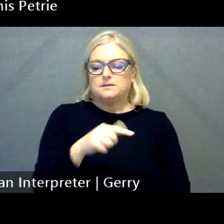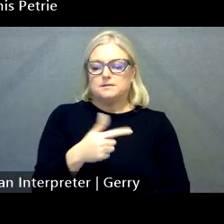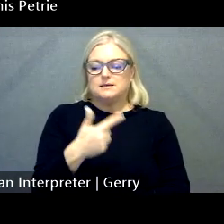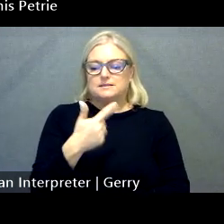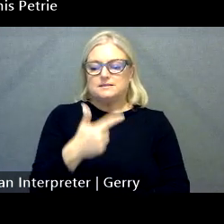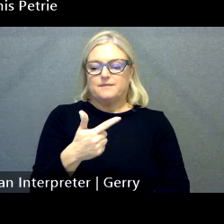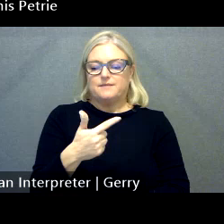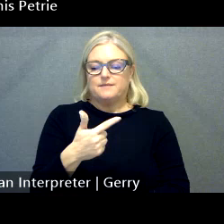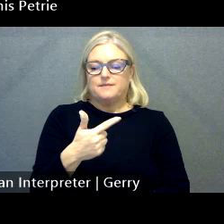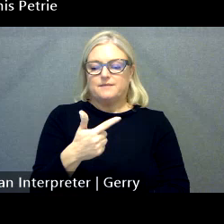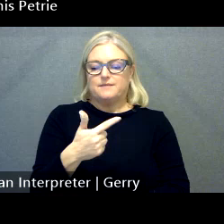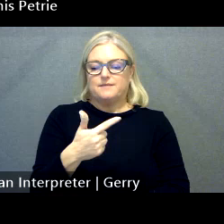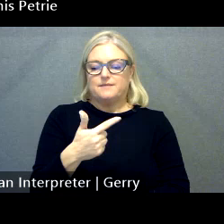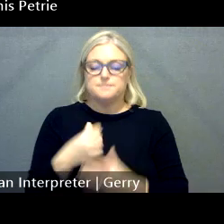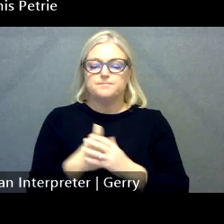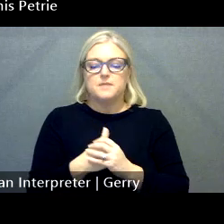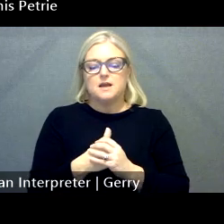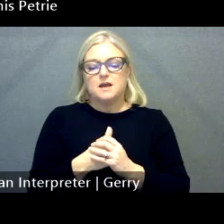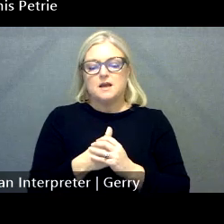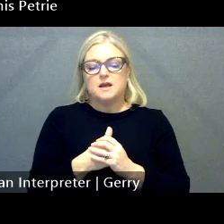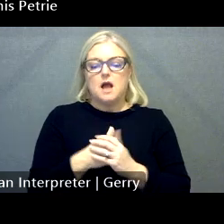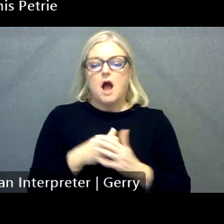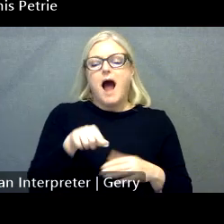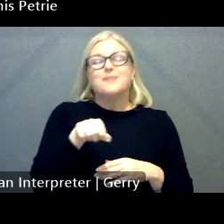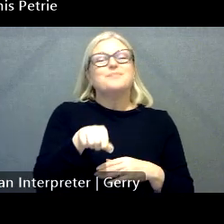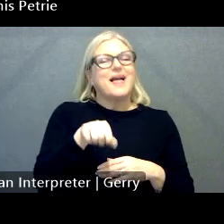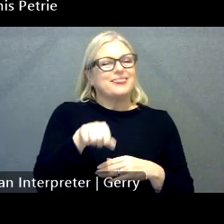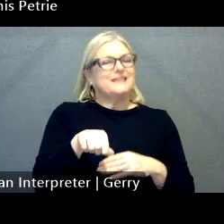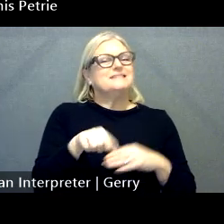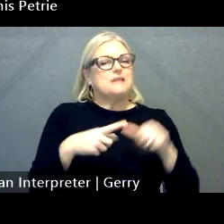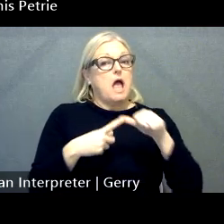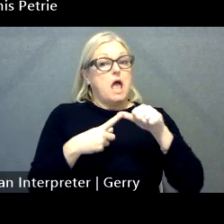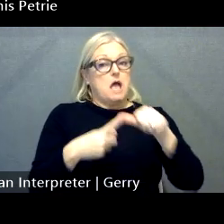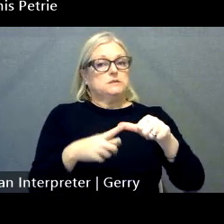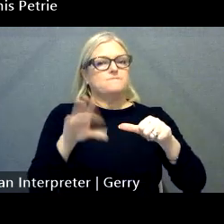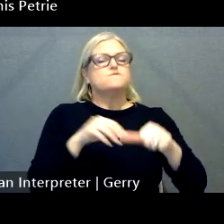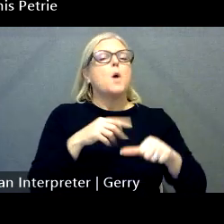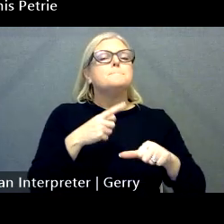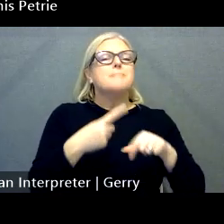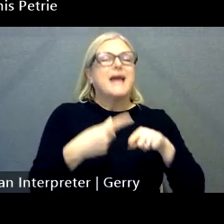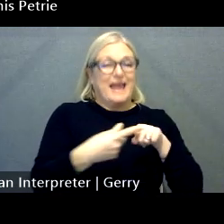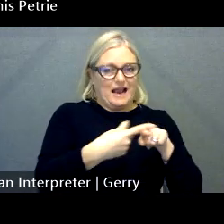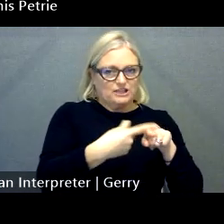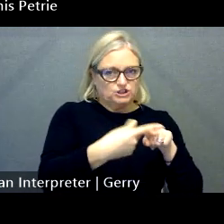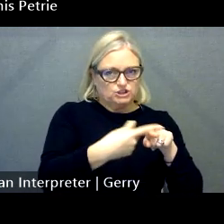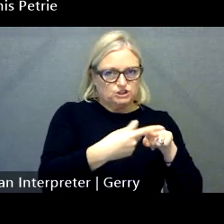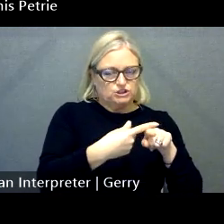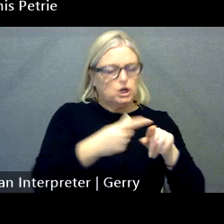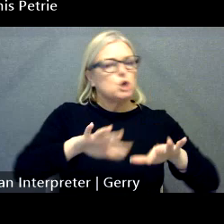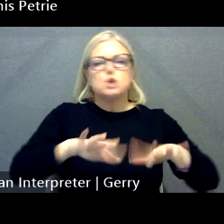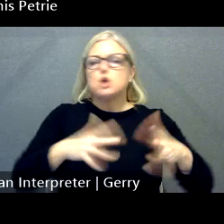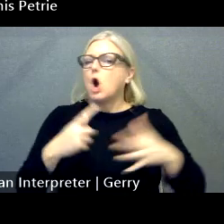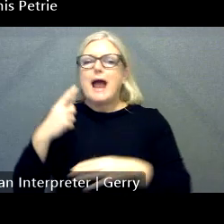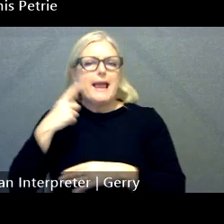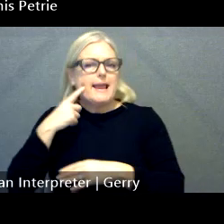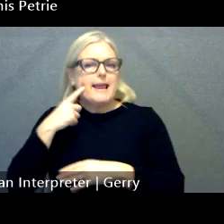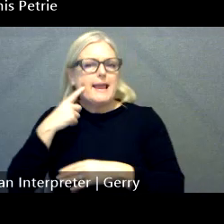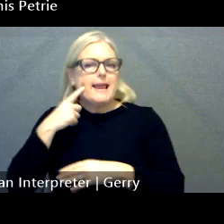standard version, not the easy English version, with both the young people and the adult people